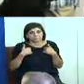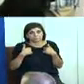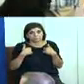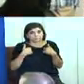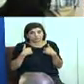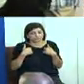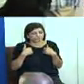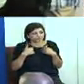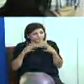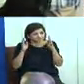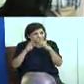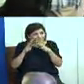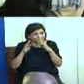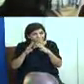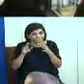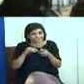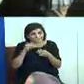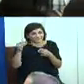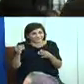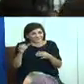anointing oil,